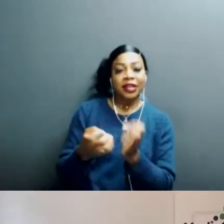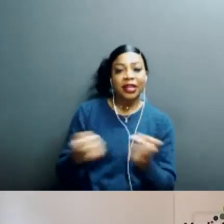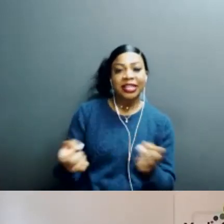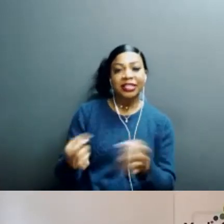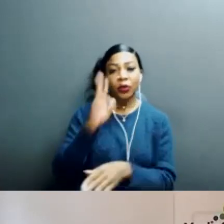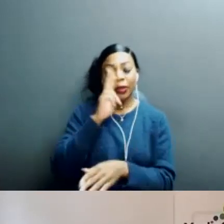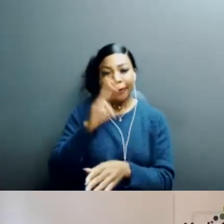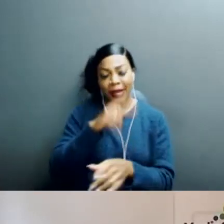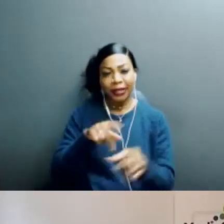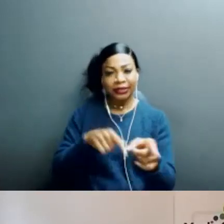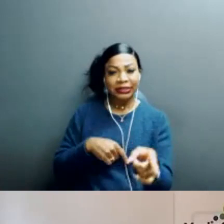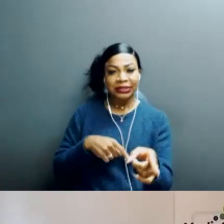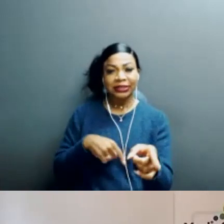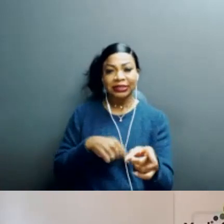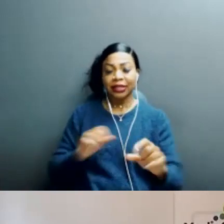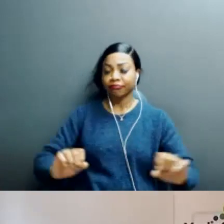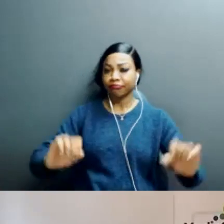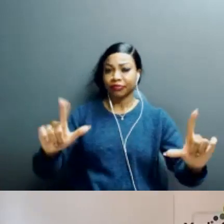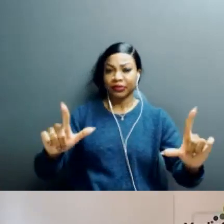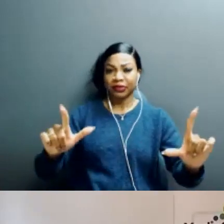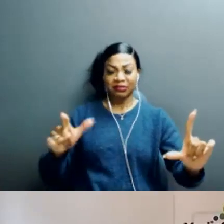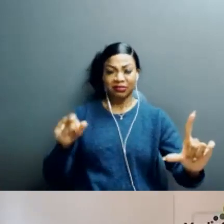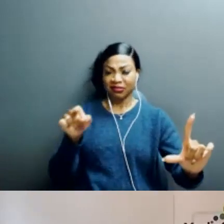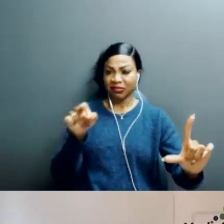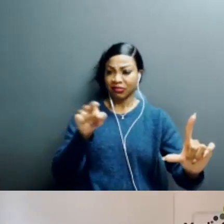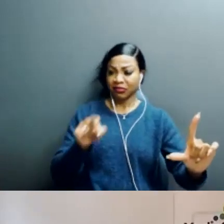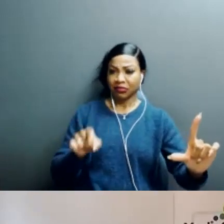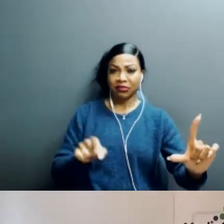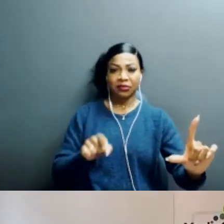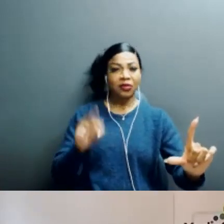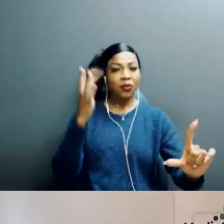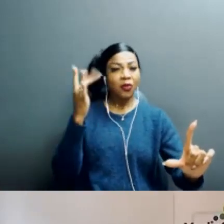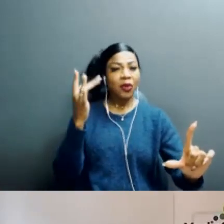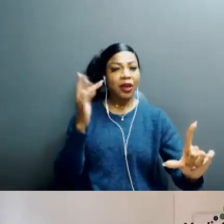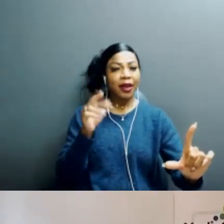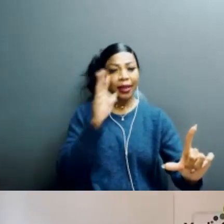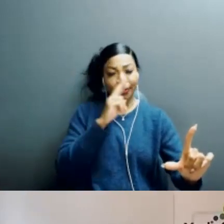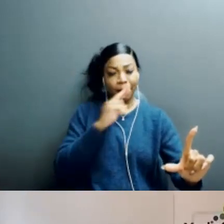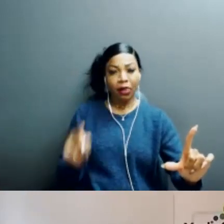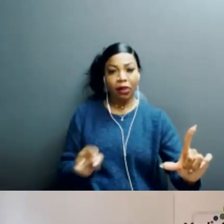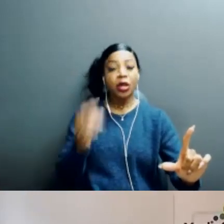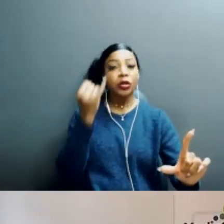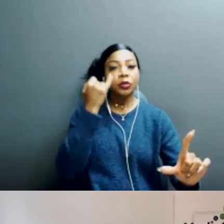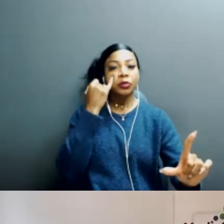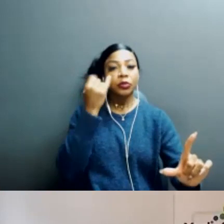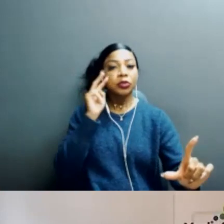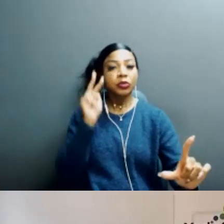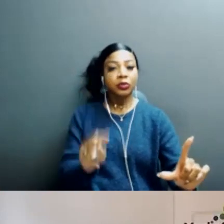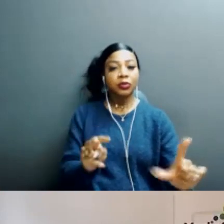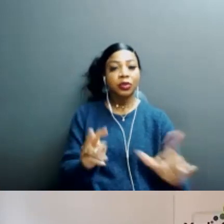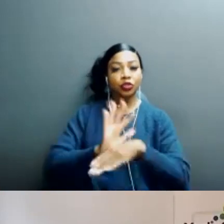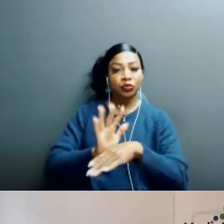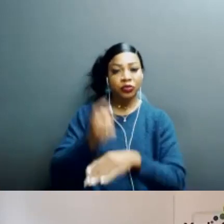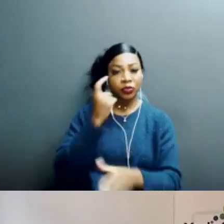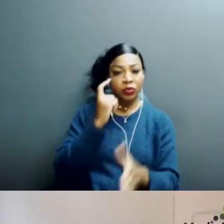on your desktop without your interaction so for example if you're you know watching a streaming movie and you see your mouse move